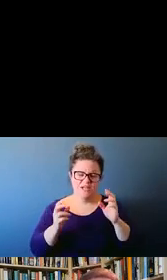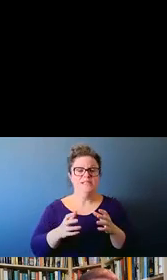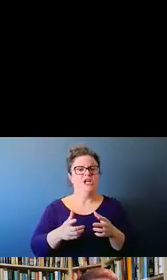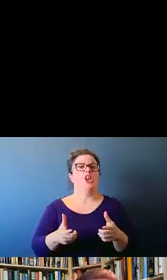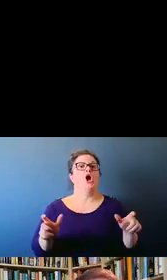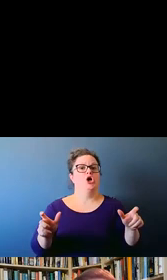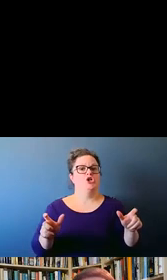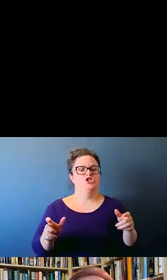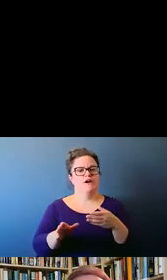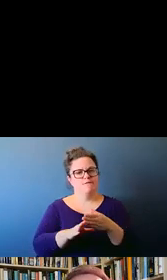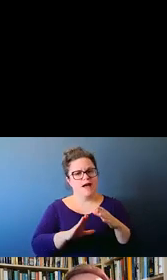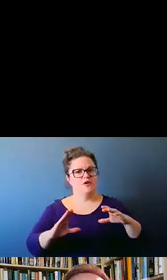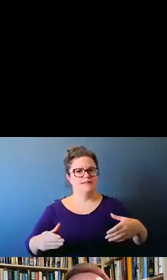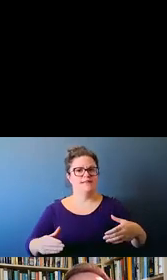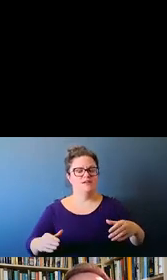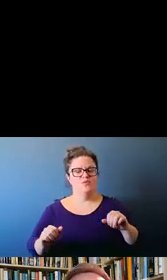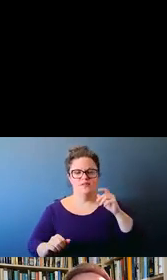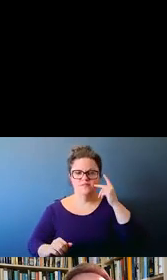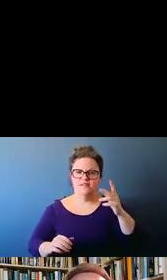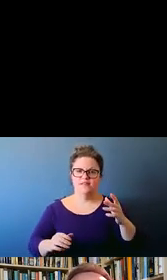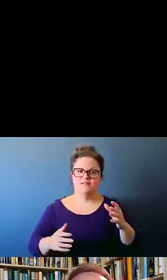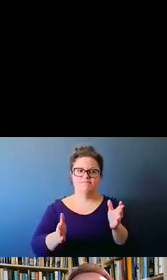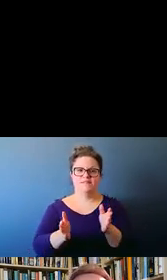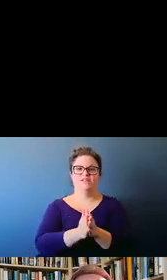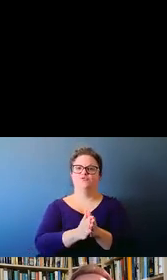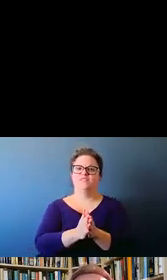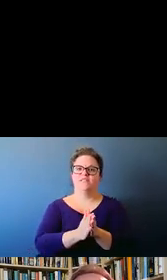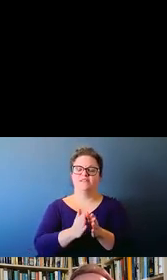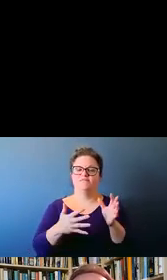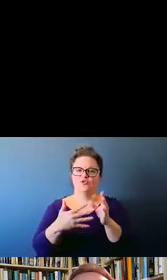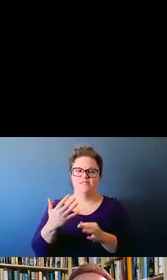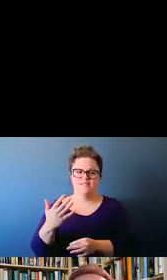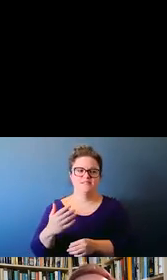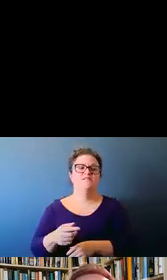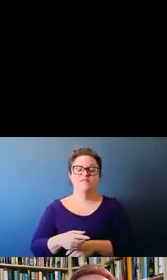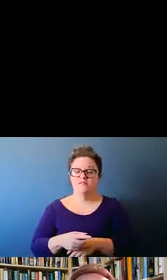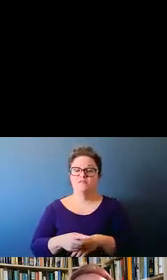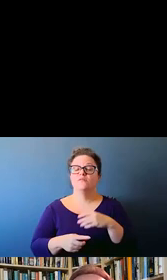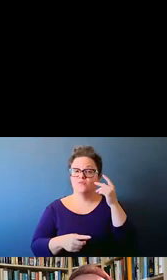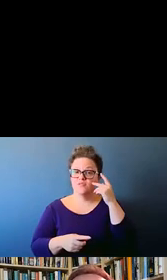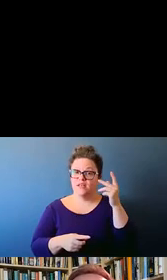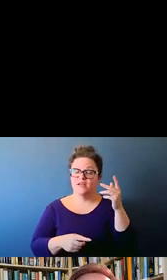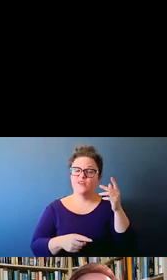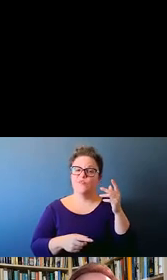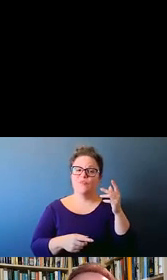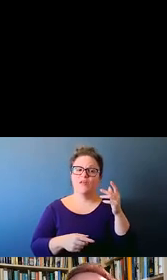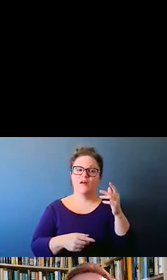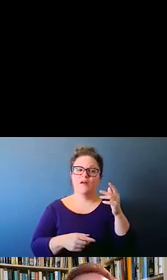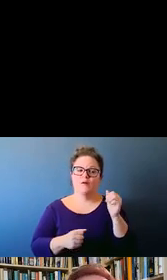faculty, as you can see, with lots of interesting choices. And on this slide, you'll see that they're all the areas that we